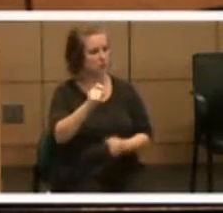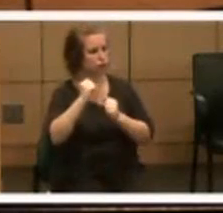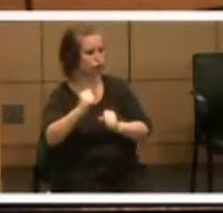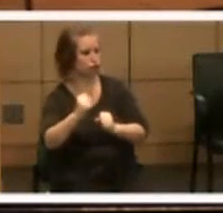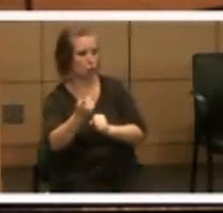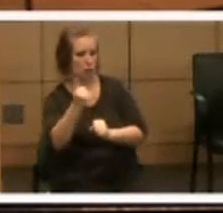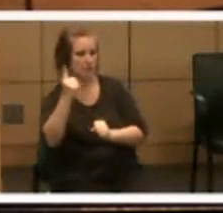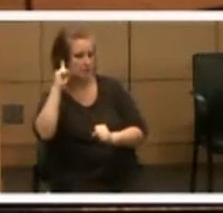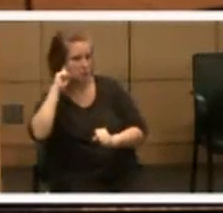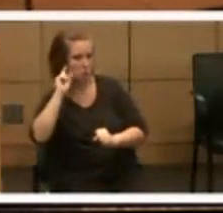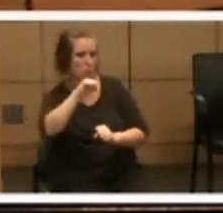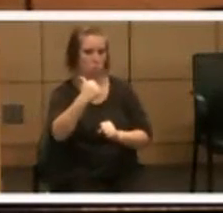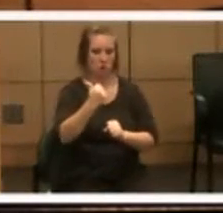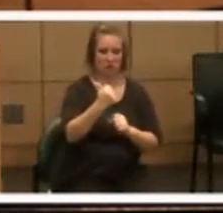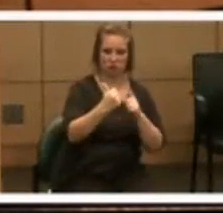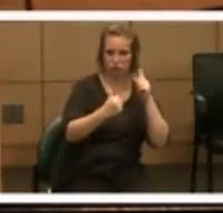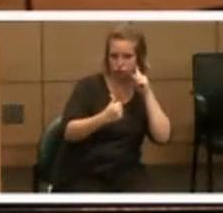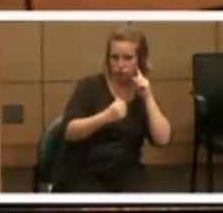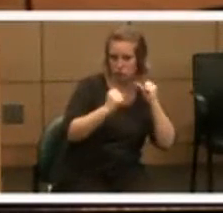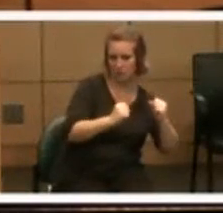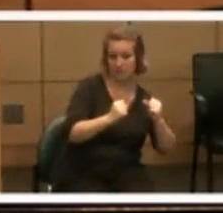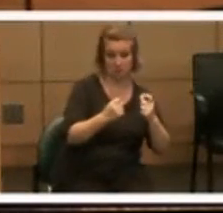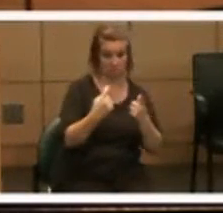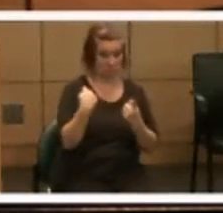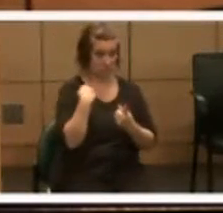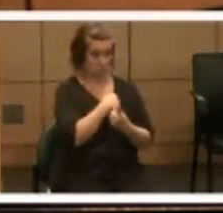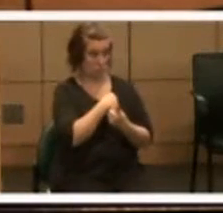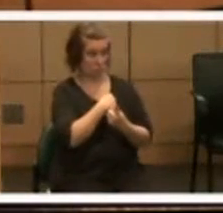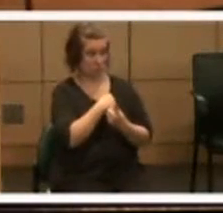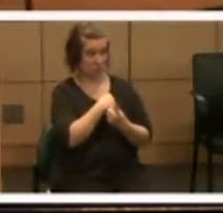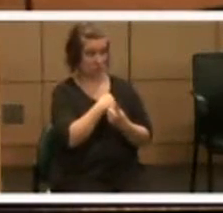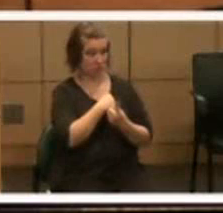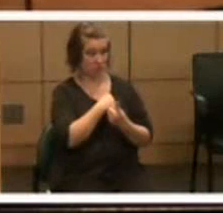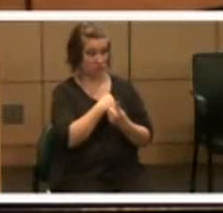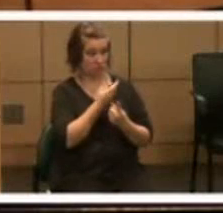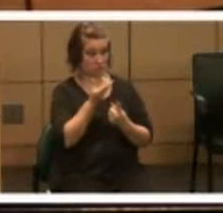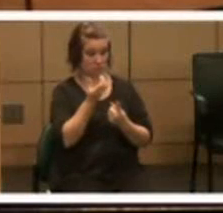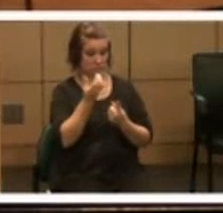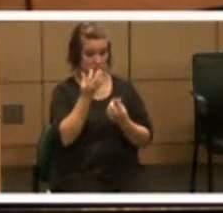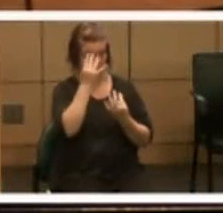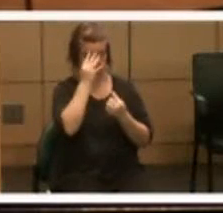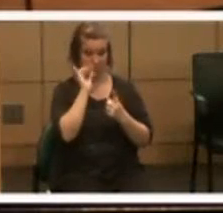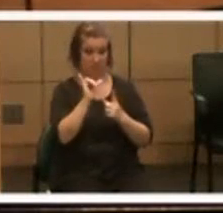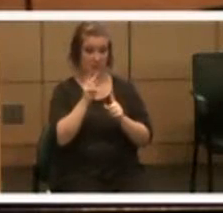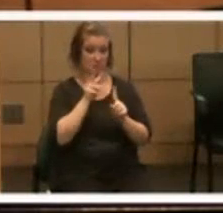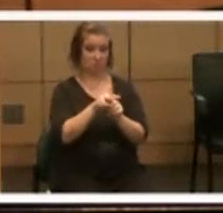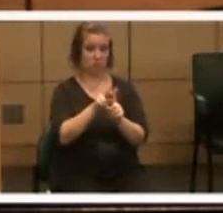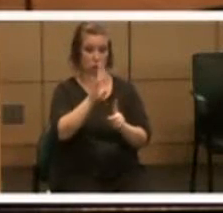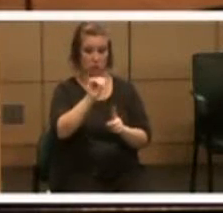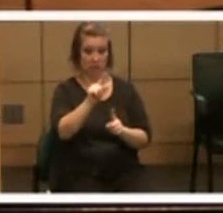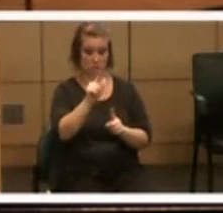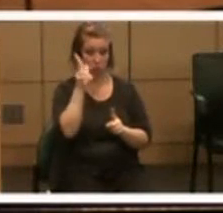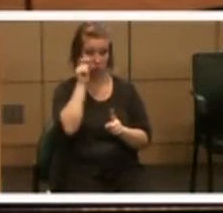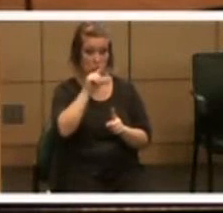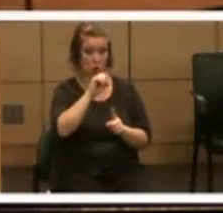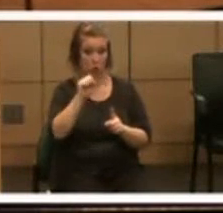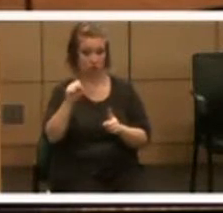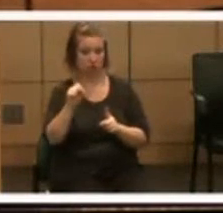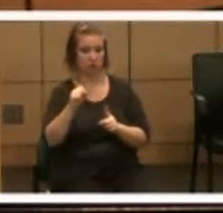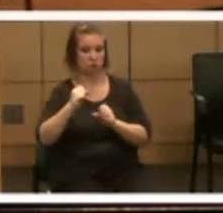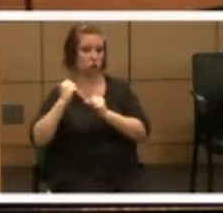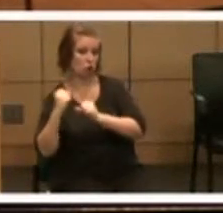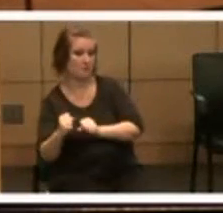speech signals. Are we looking at the effect of the unilateral hearing loss on the dominant versus